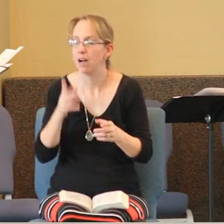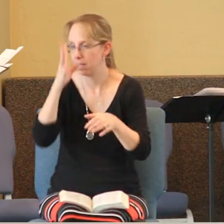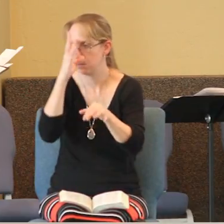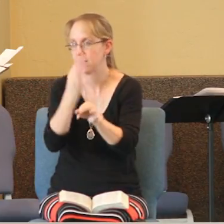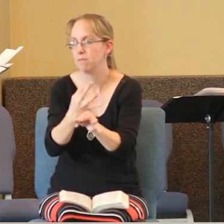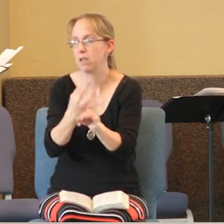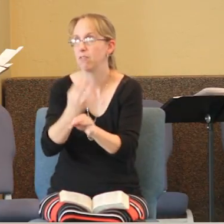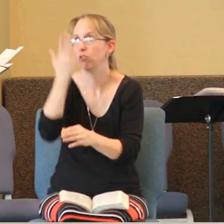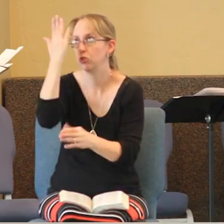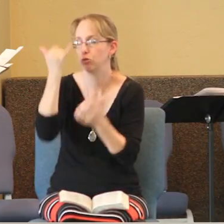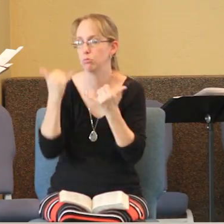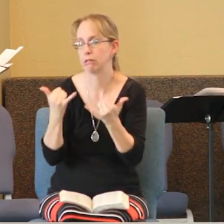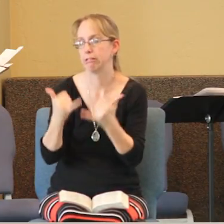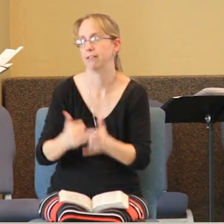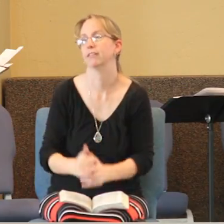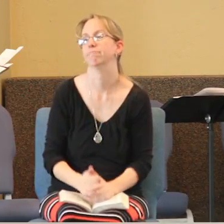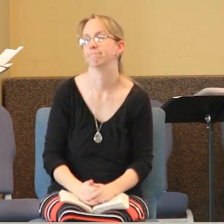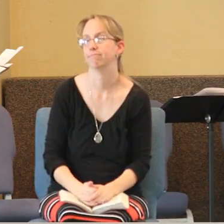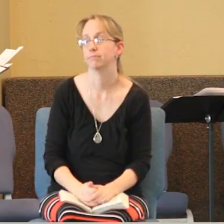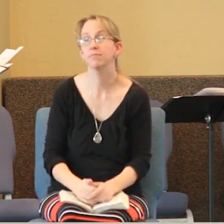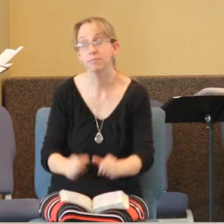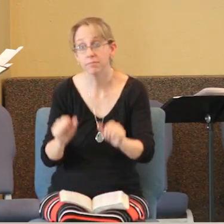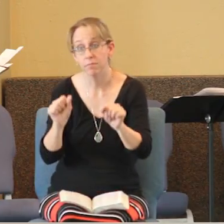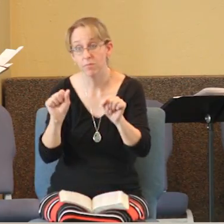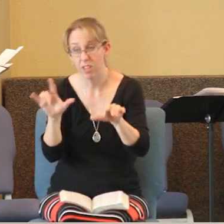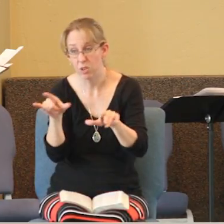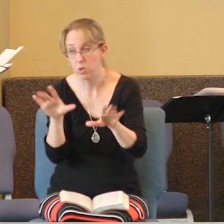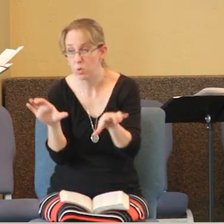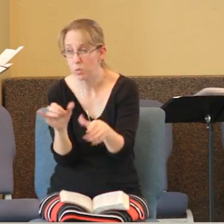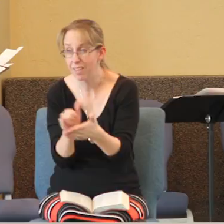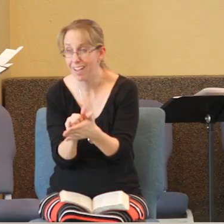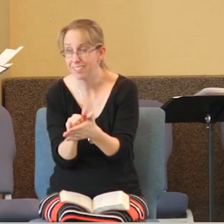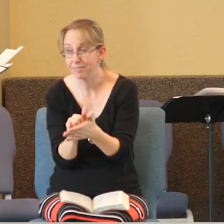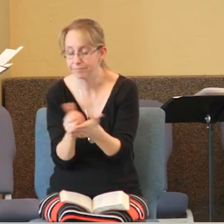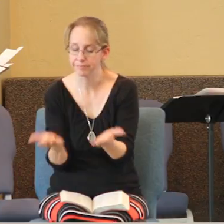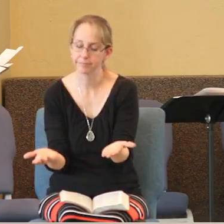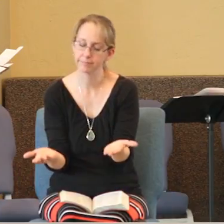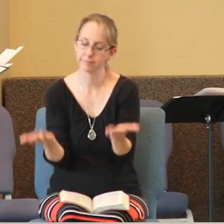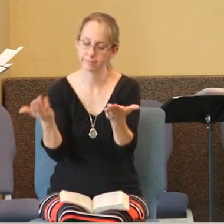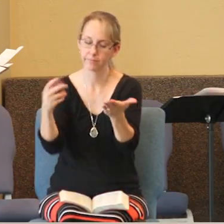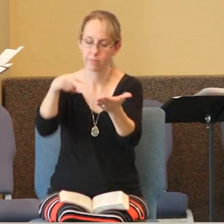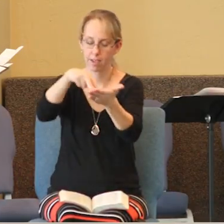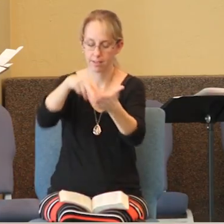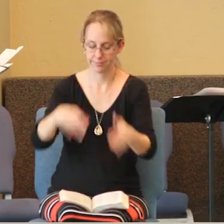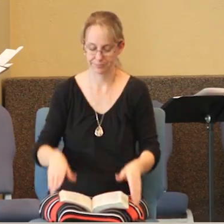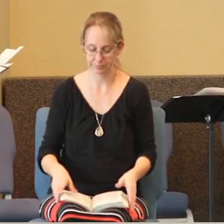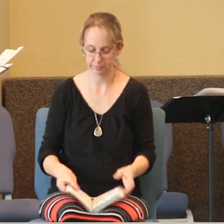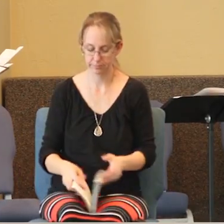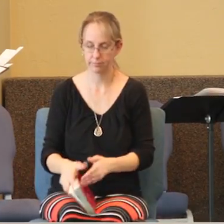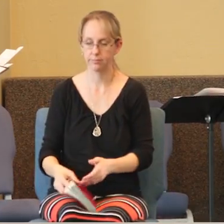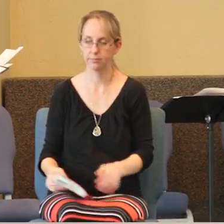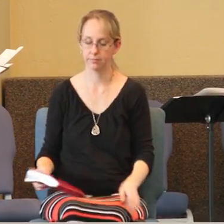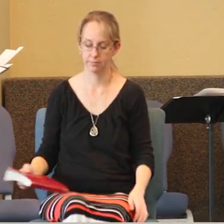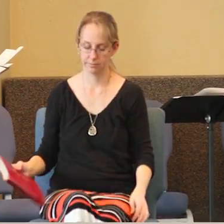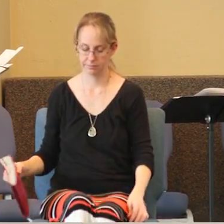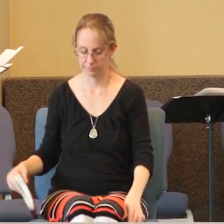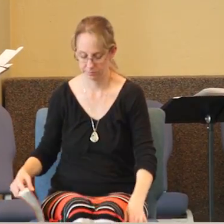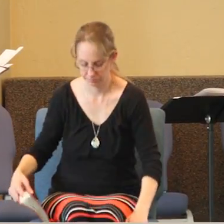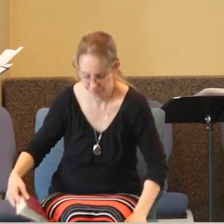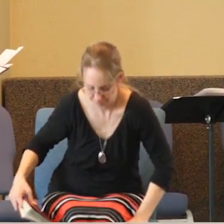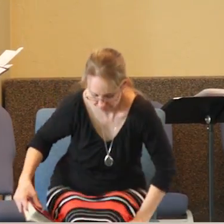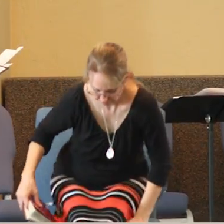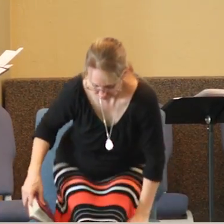Maybe I'll have to go to bed early because I'm worn out. But God, I'm going to be faithful to you today. Can you do